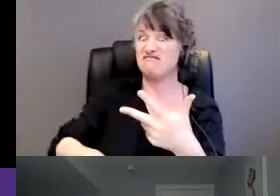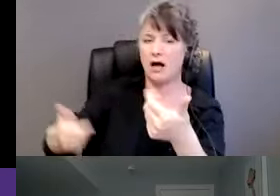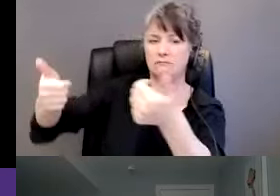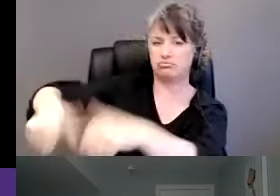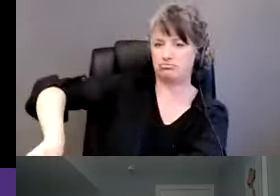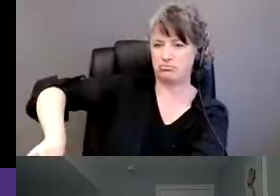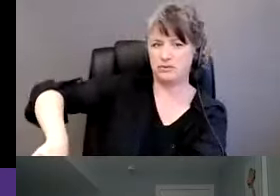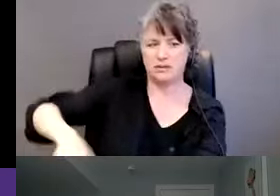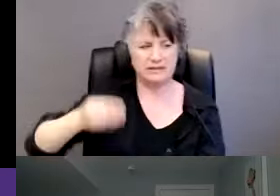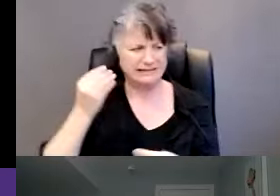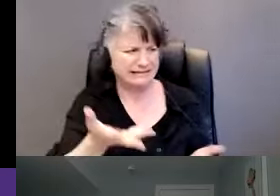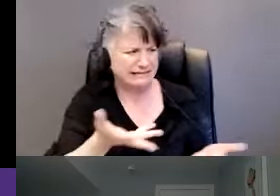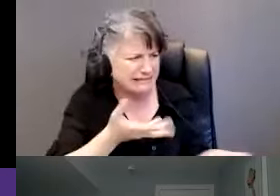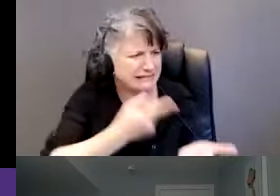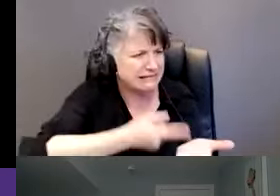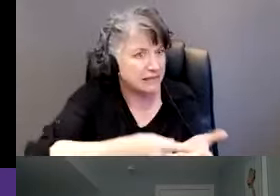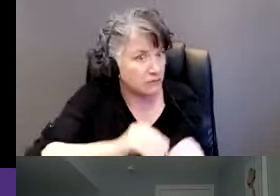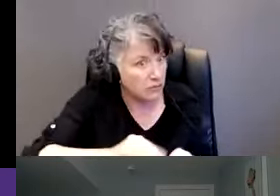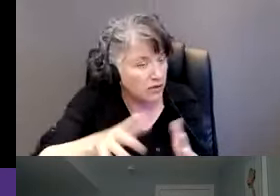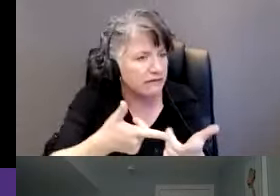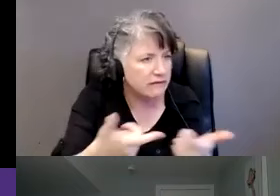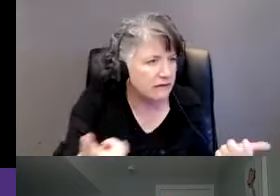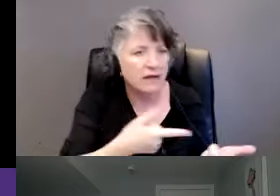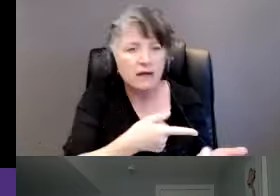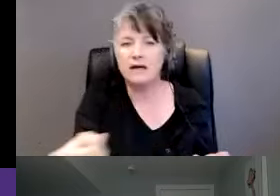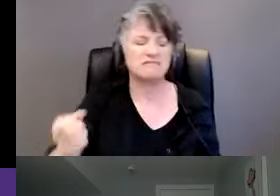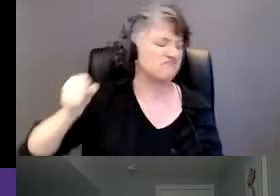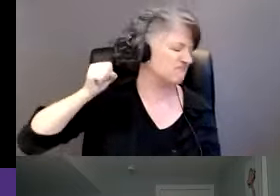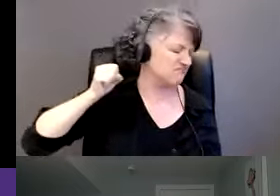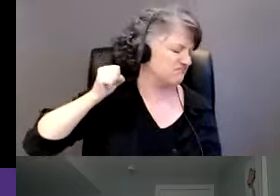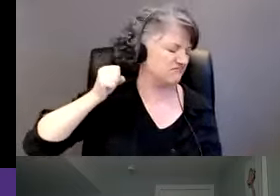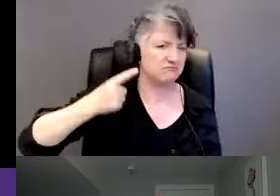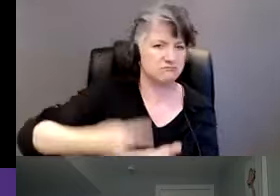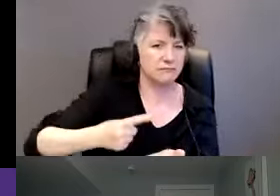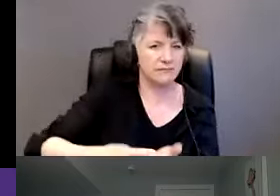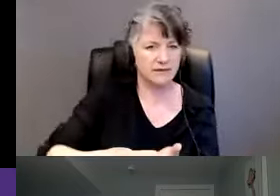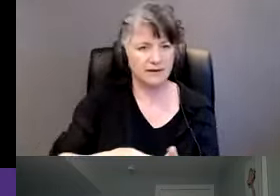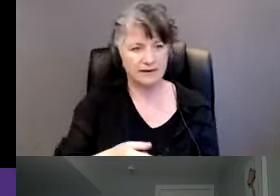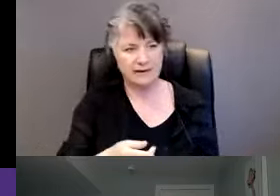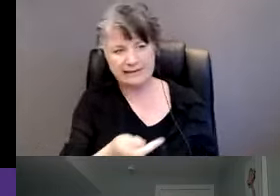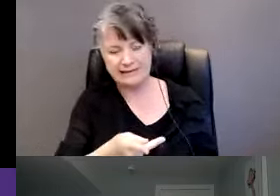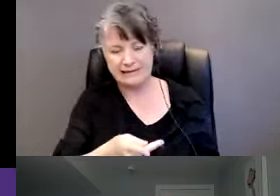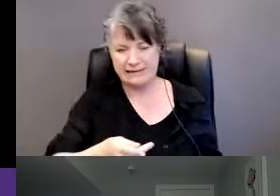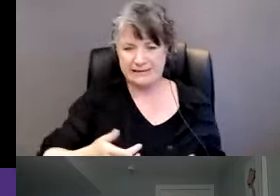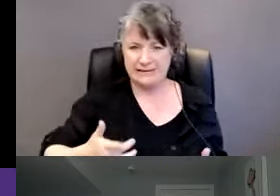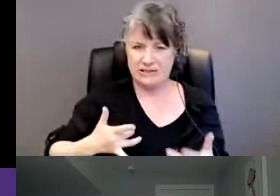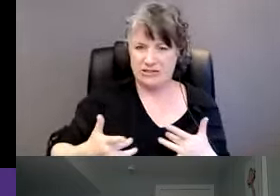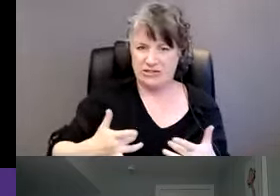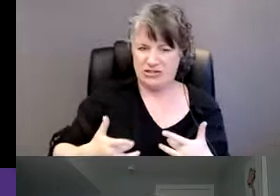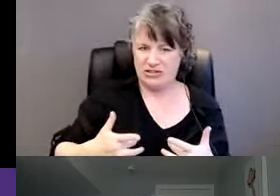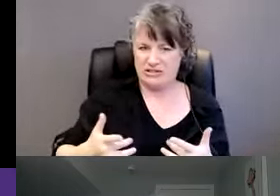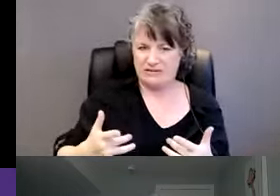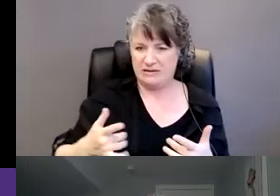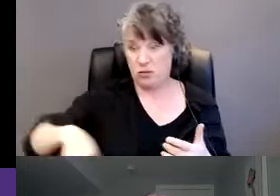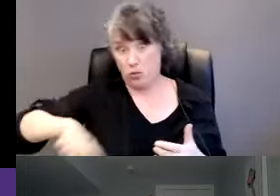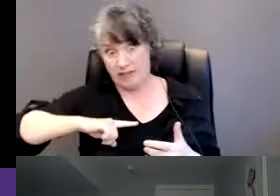were willing to make the decisions necessary to move forward. The Seniors at Risk expressed concerns that neither Mr. or